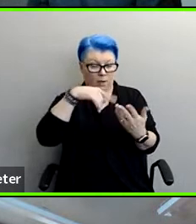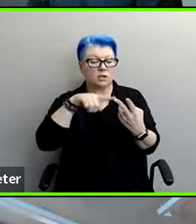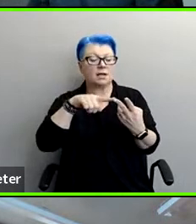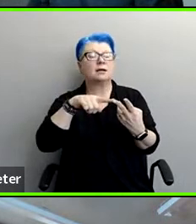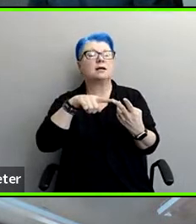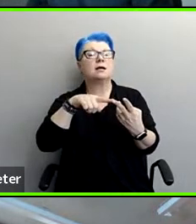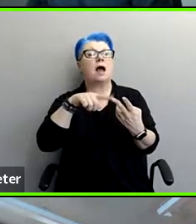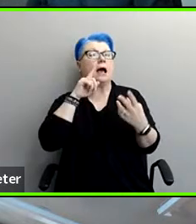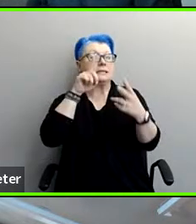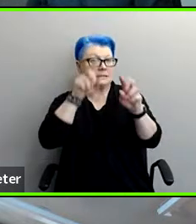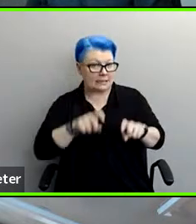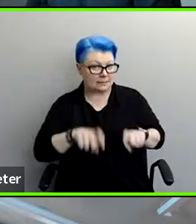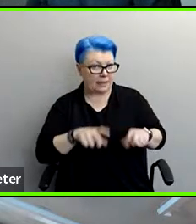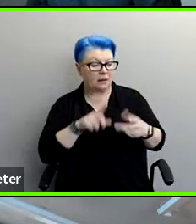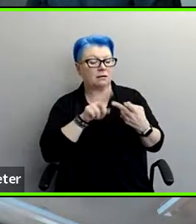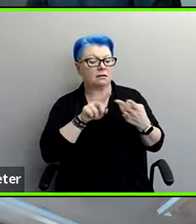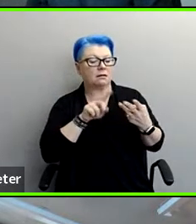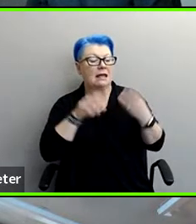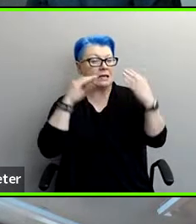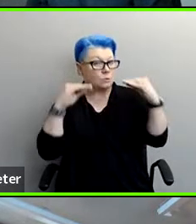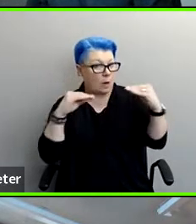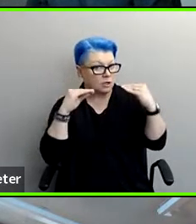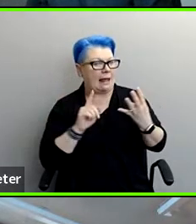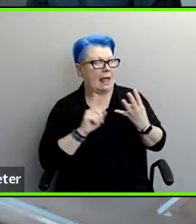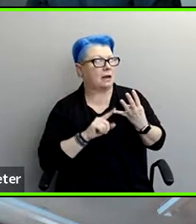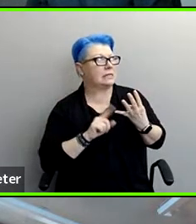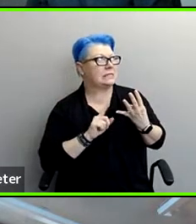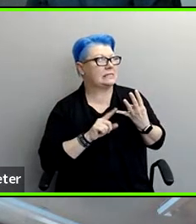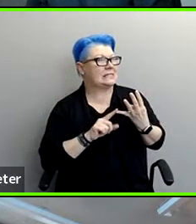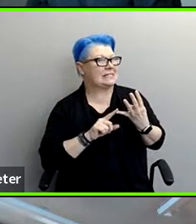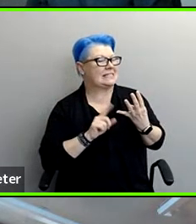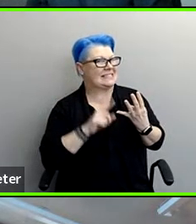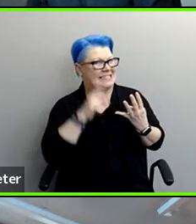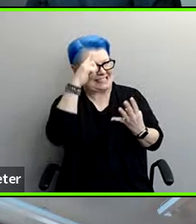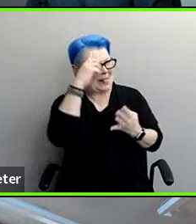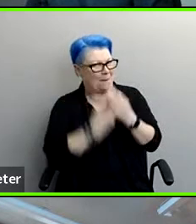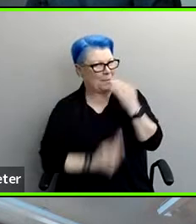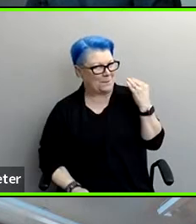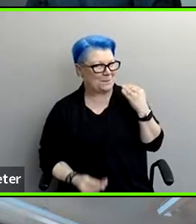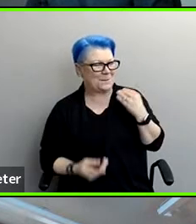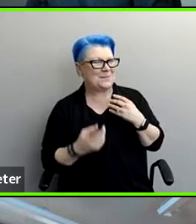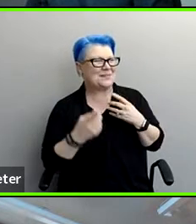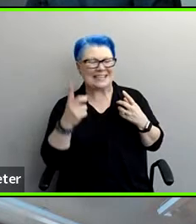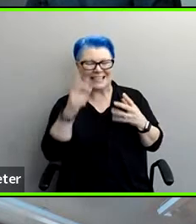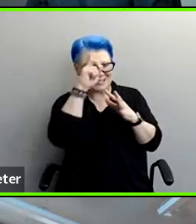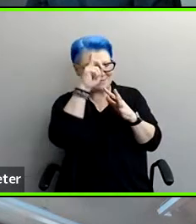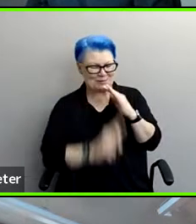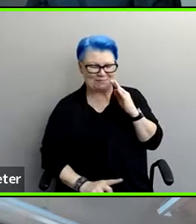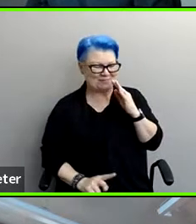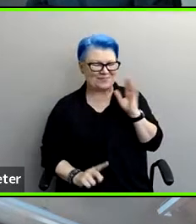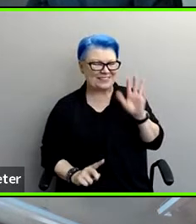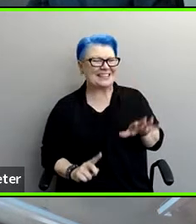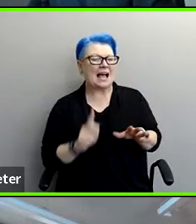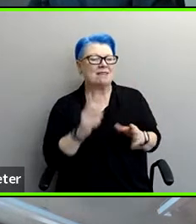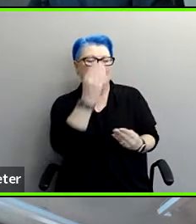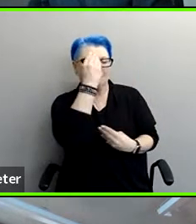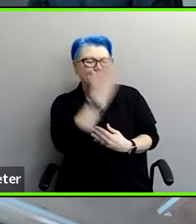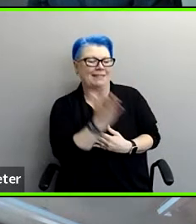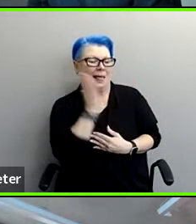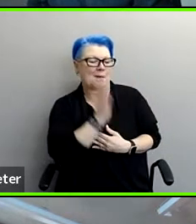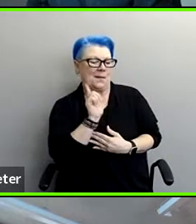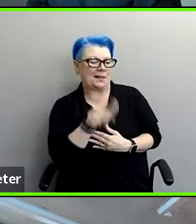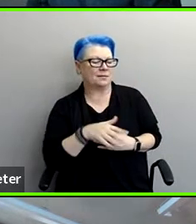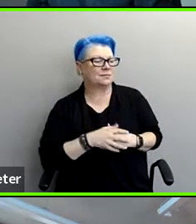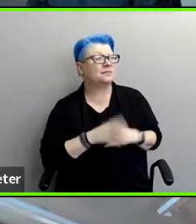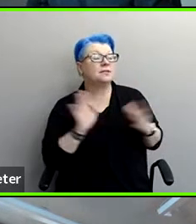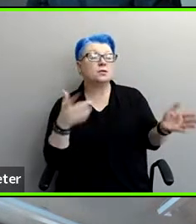instruction, and the fourth one I'll have to get back to you on because it's just leaving my mind right now. But there